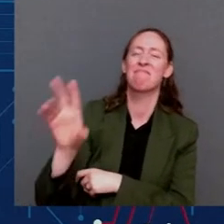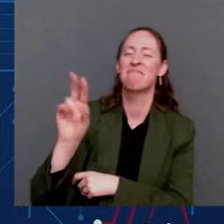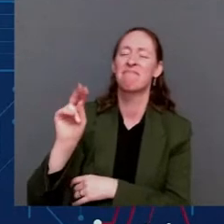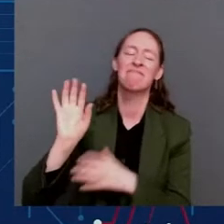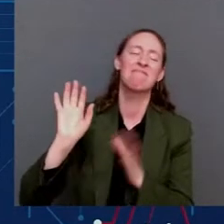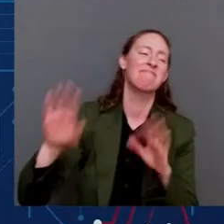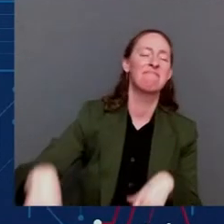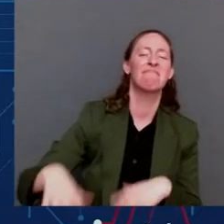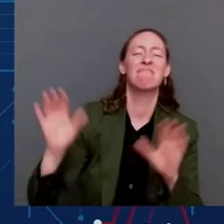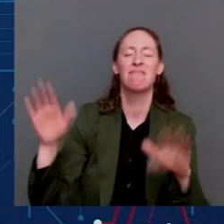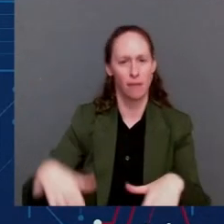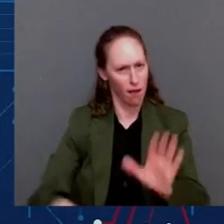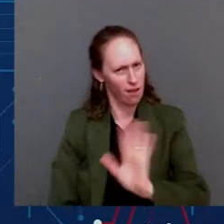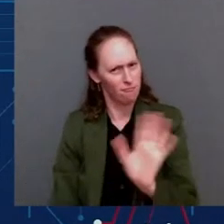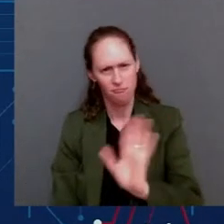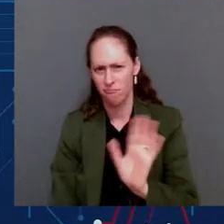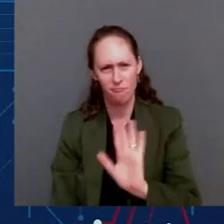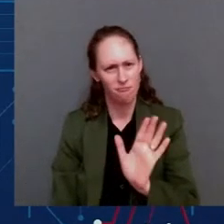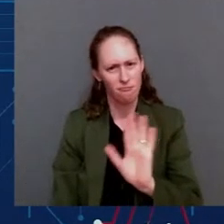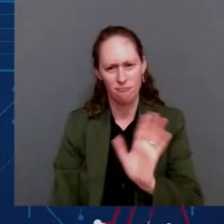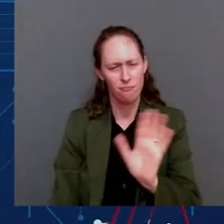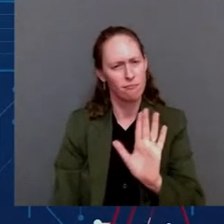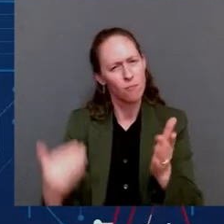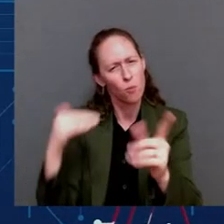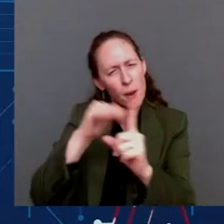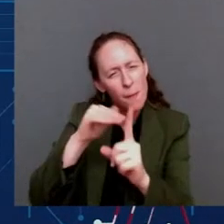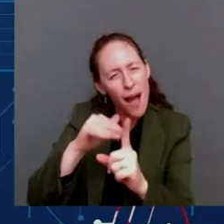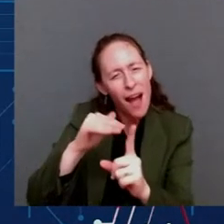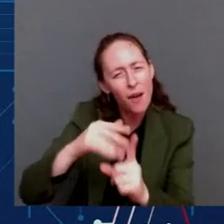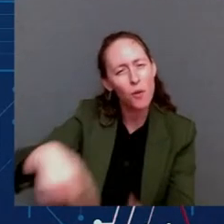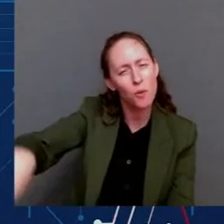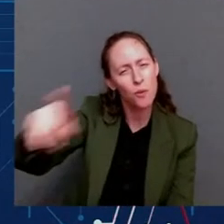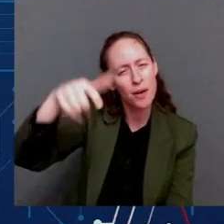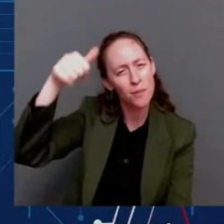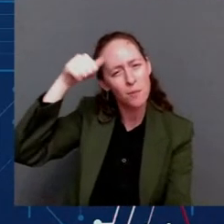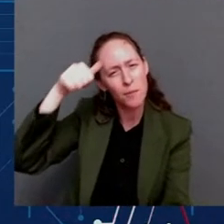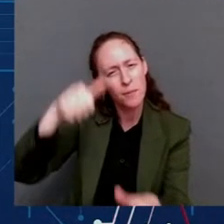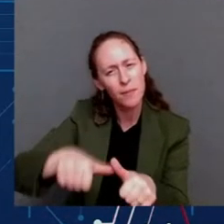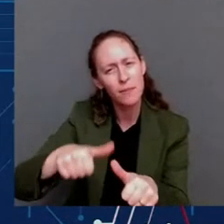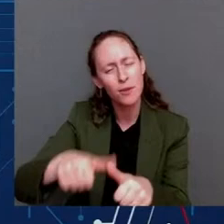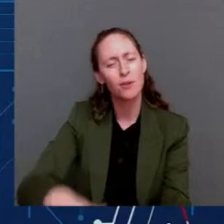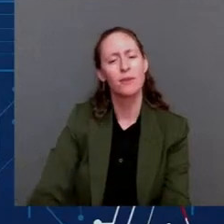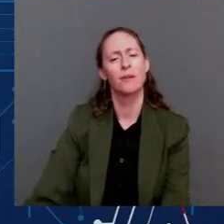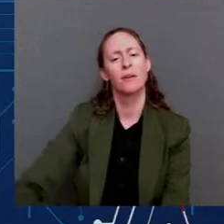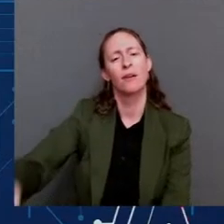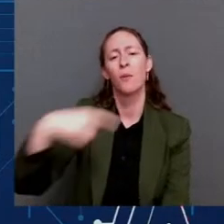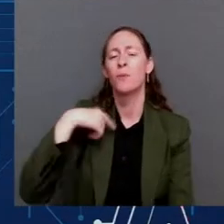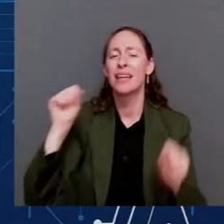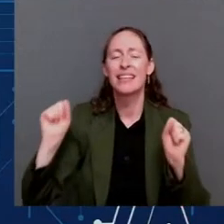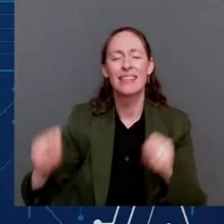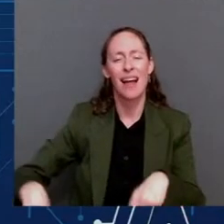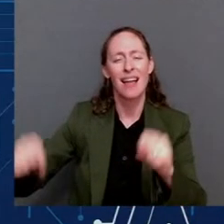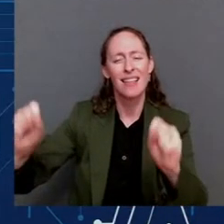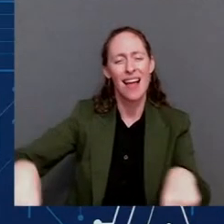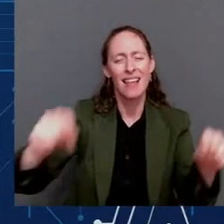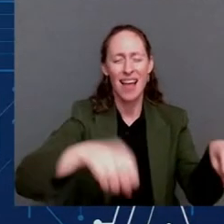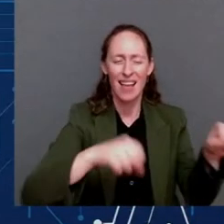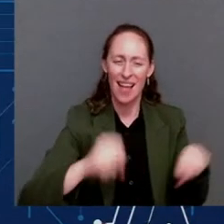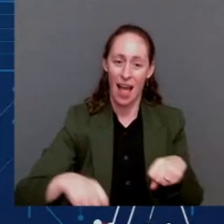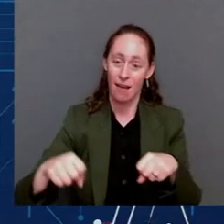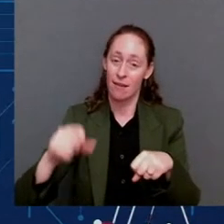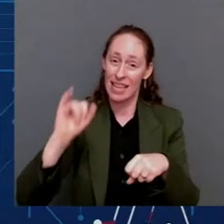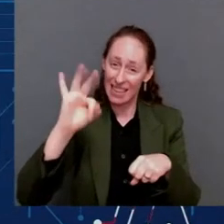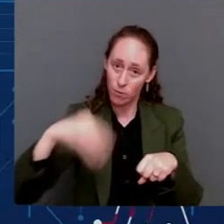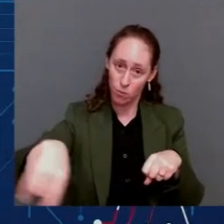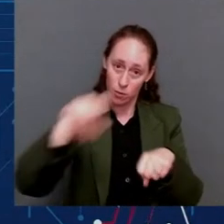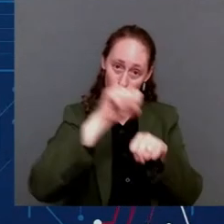nothing, when we decide to do it together. And that's what happened this time around. So I'm going to turn this back to Governor Whitmer and